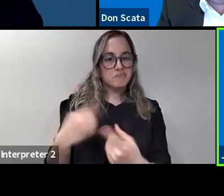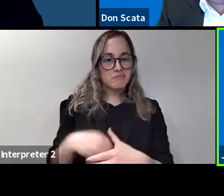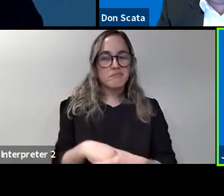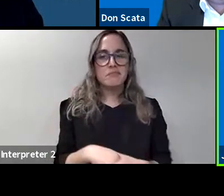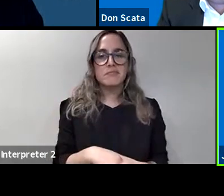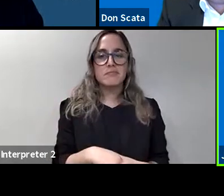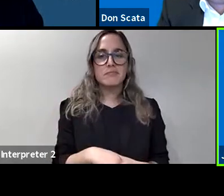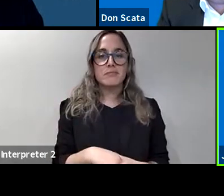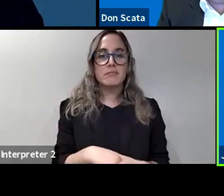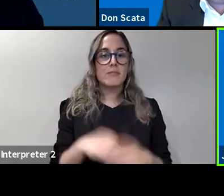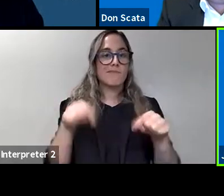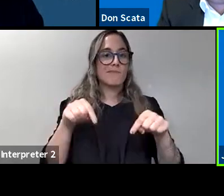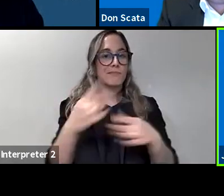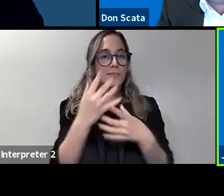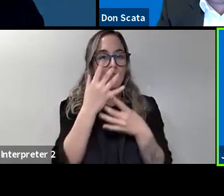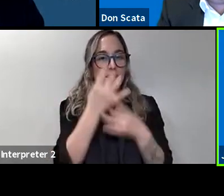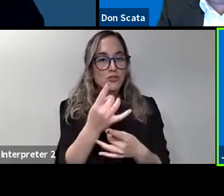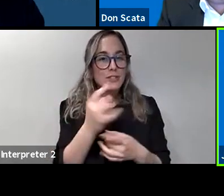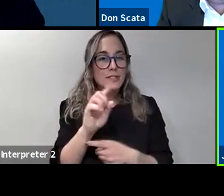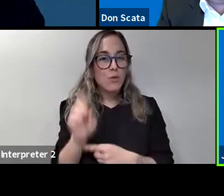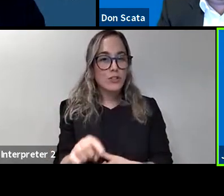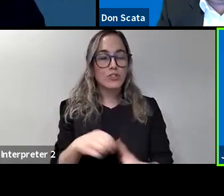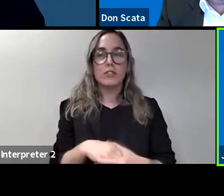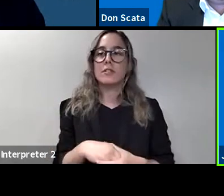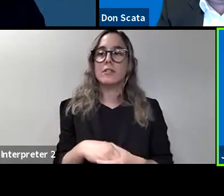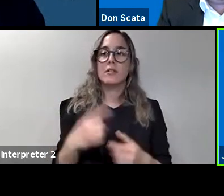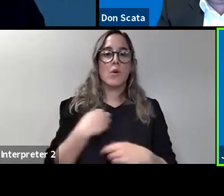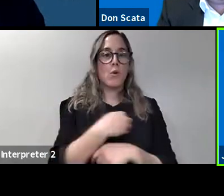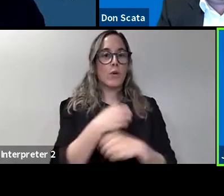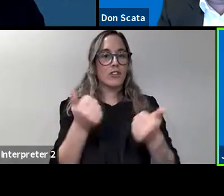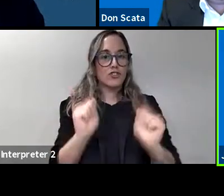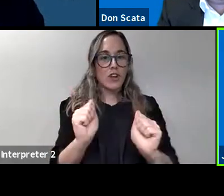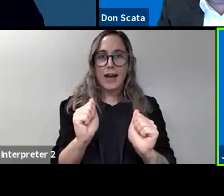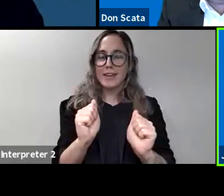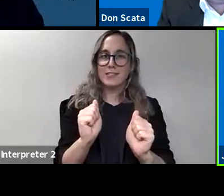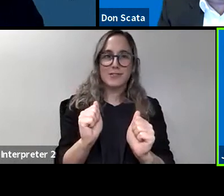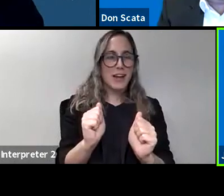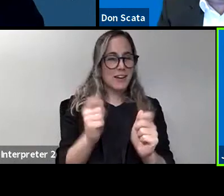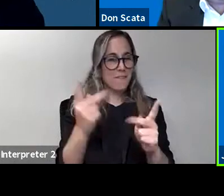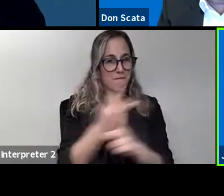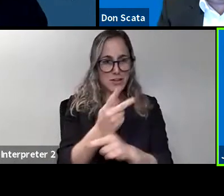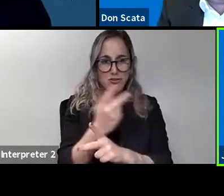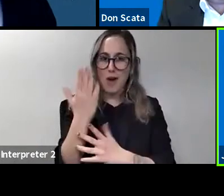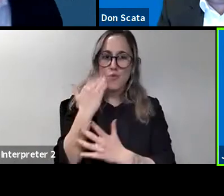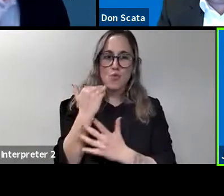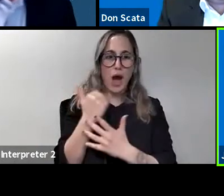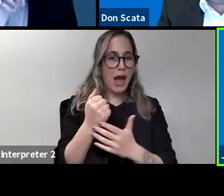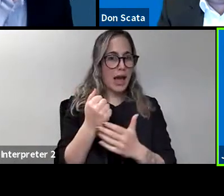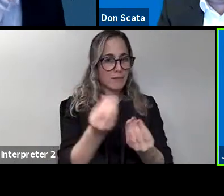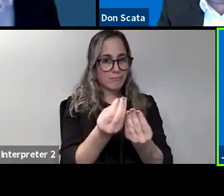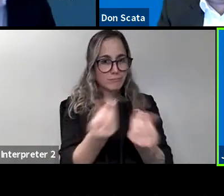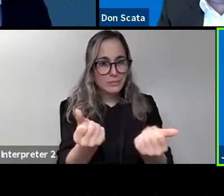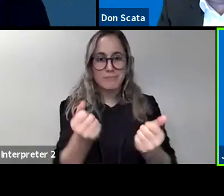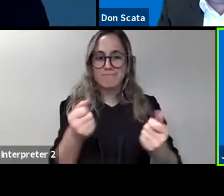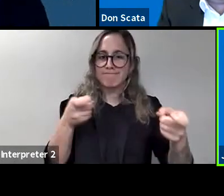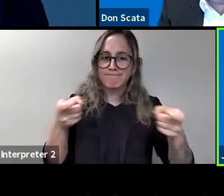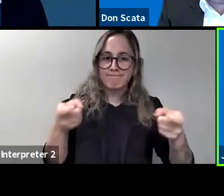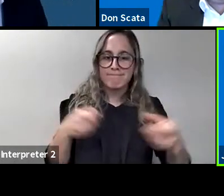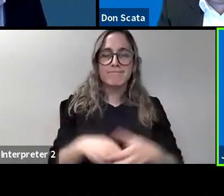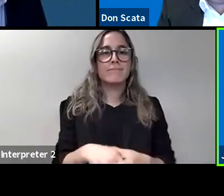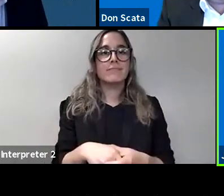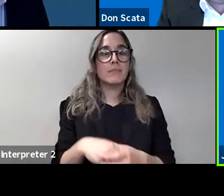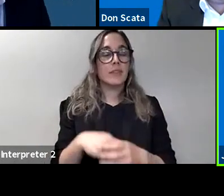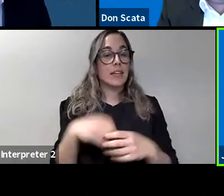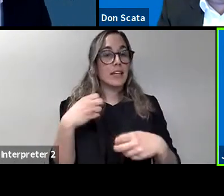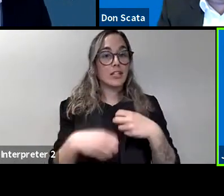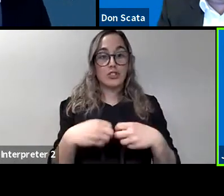So this is an interesting question, and we are trying to get a better handle on it. But the issue is not